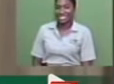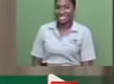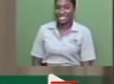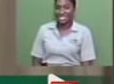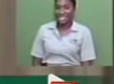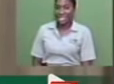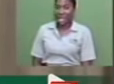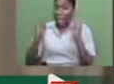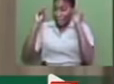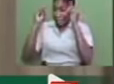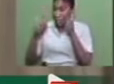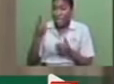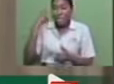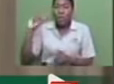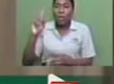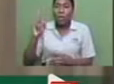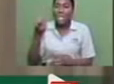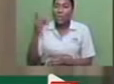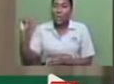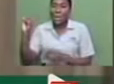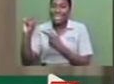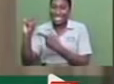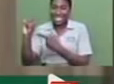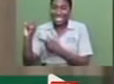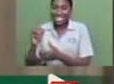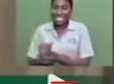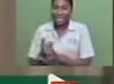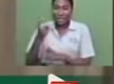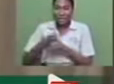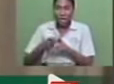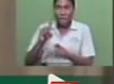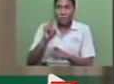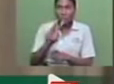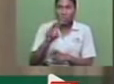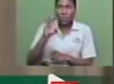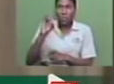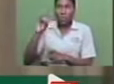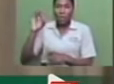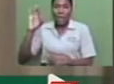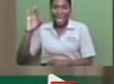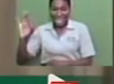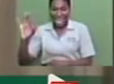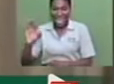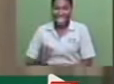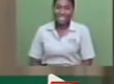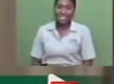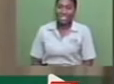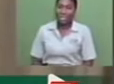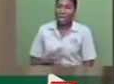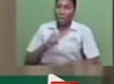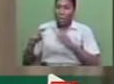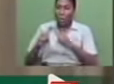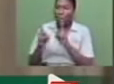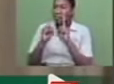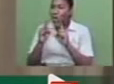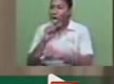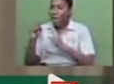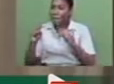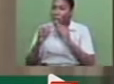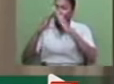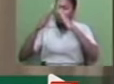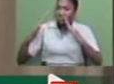Diego Martins West, the present Prime Minister in 2009 on the property tax during that debate